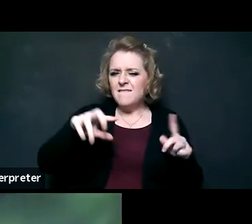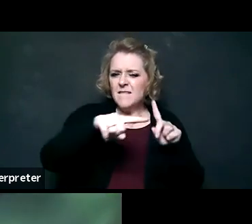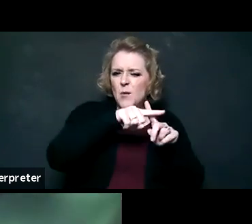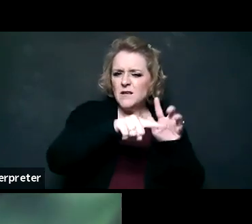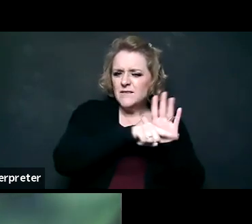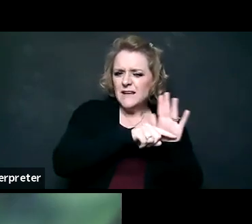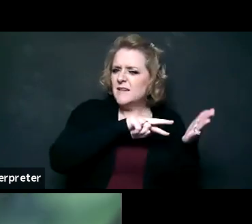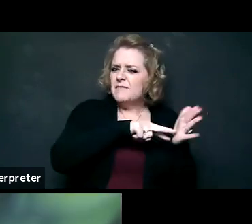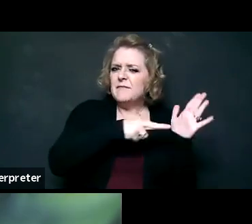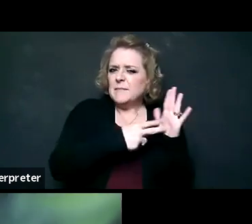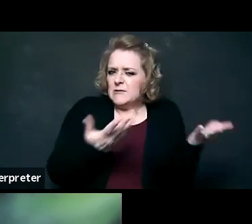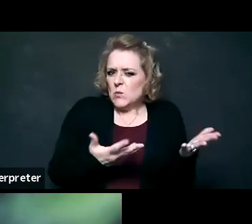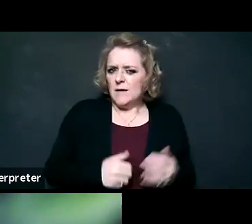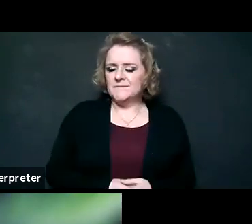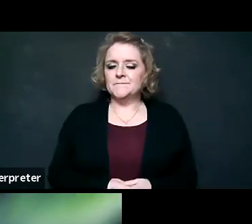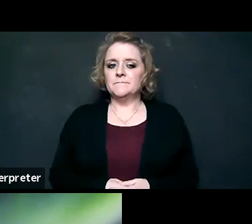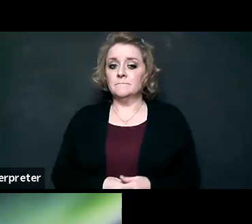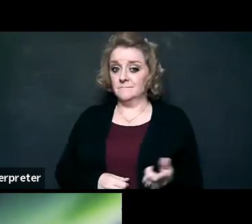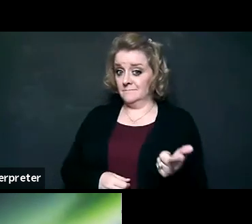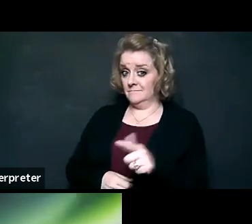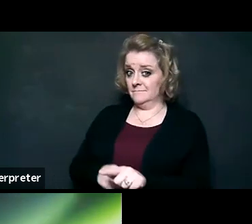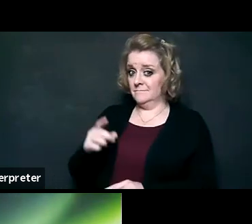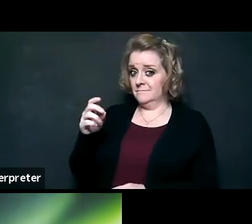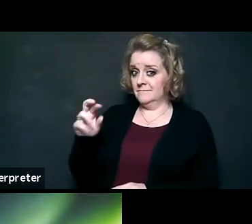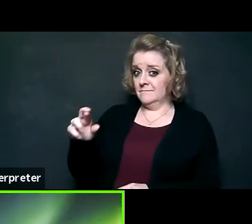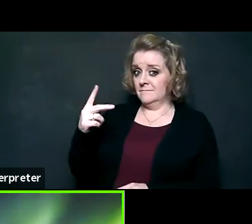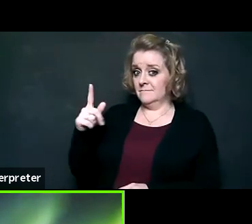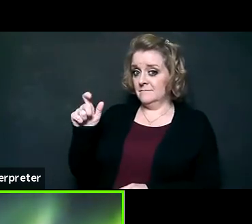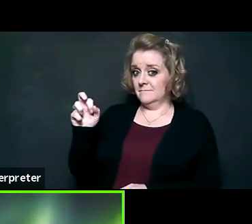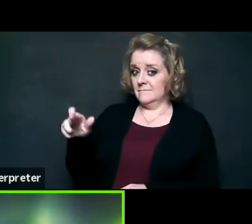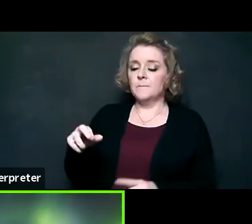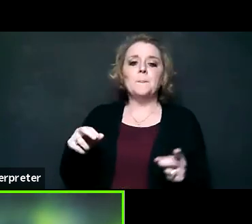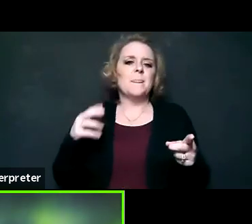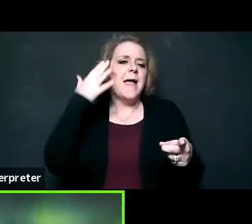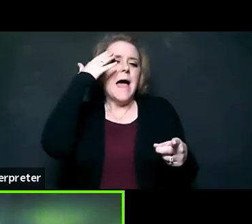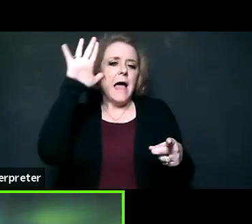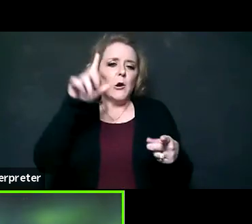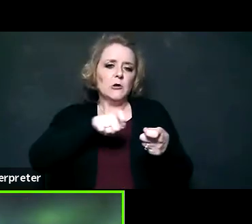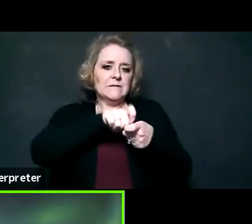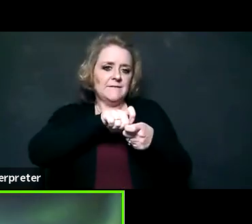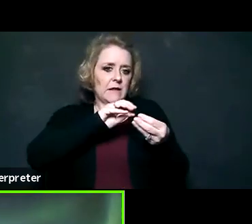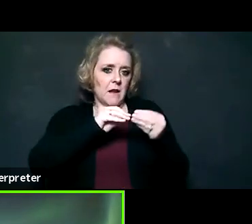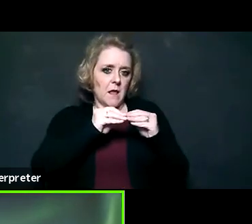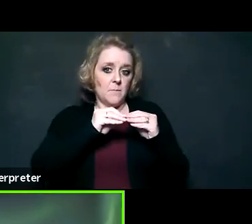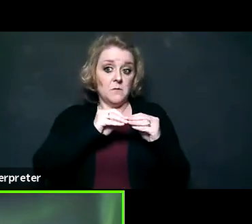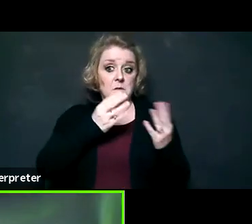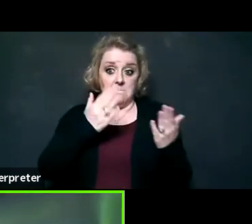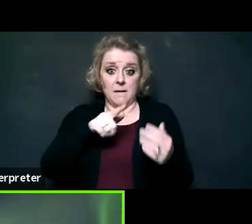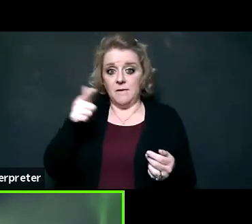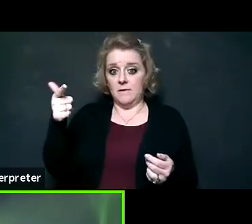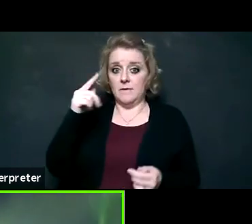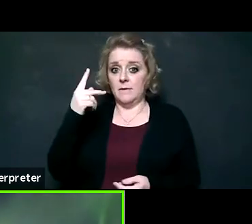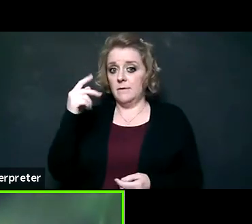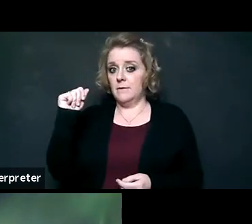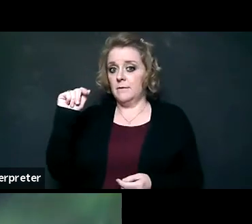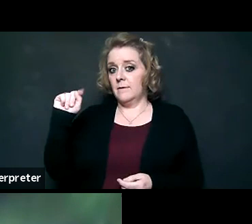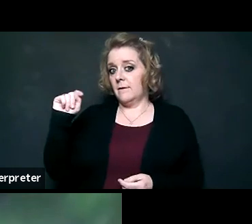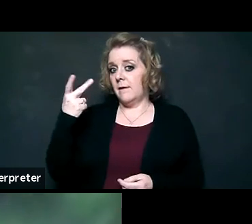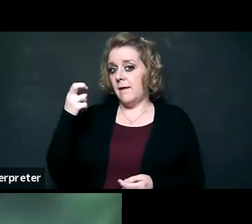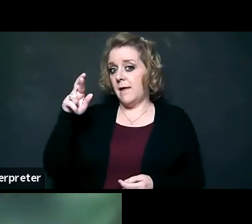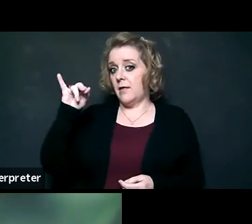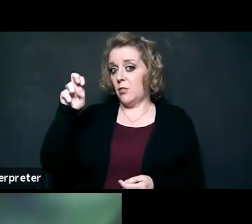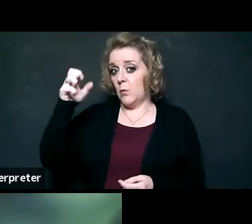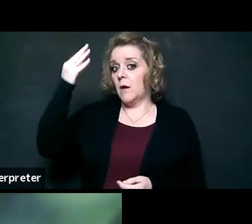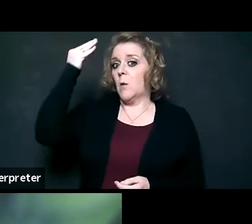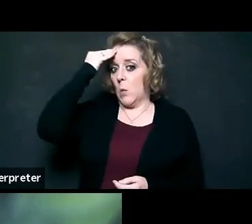Dr. Klepper, you want to try to answer that one? I don't know those numbers. I know Katherine will get a better sense of those numbers of how many have taken